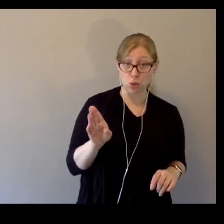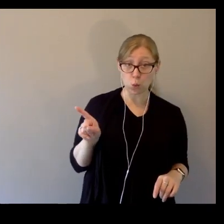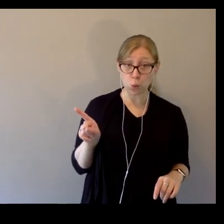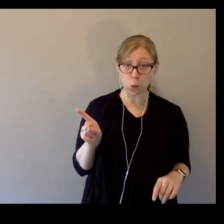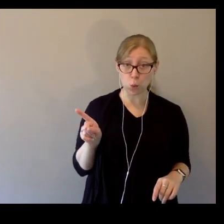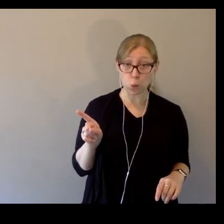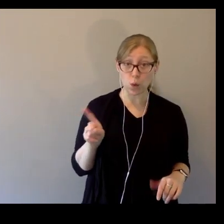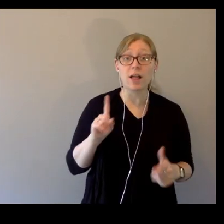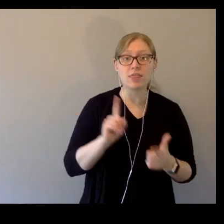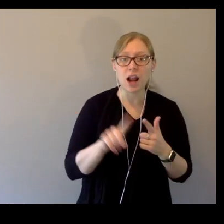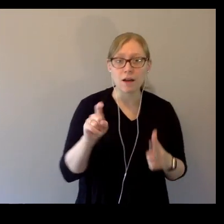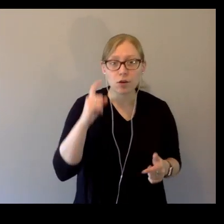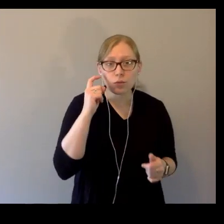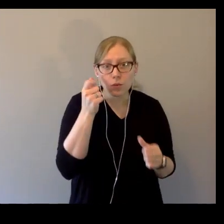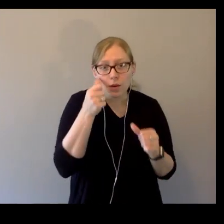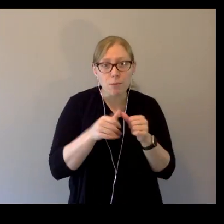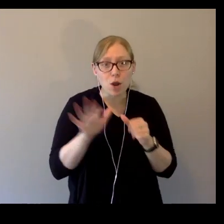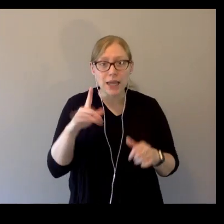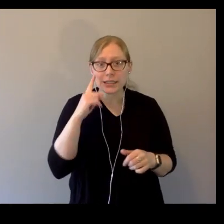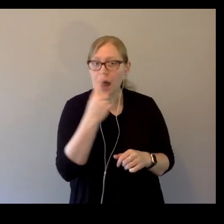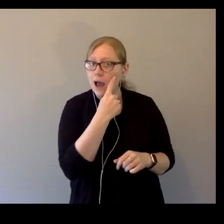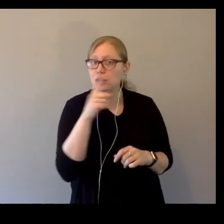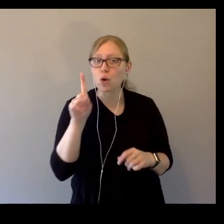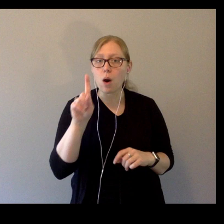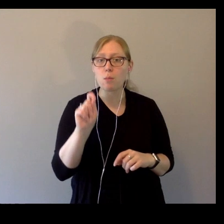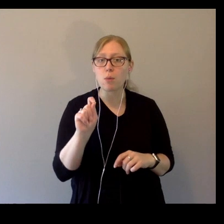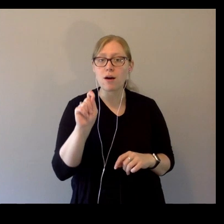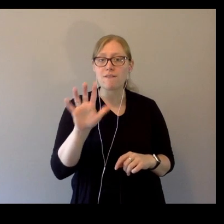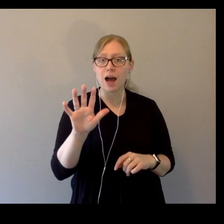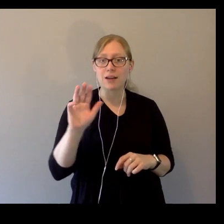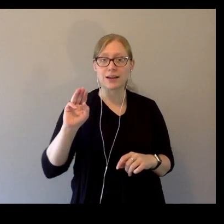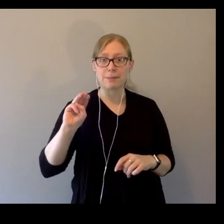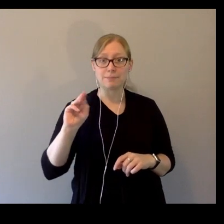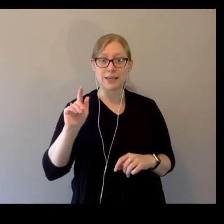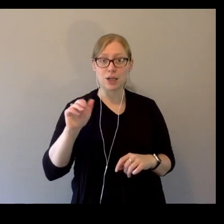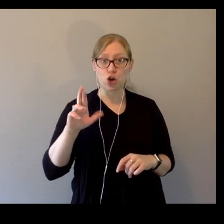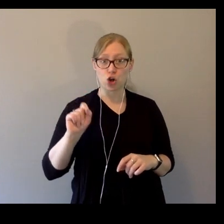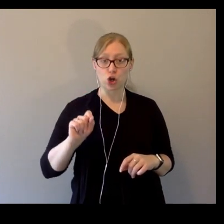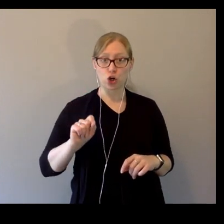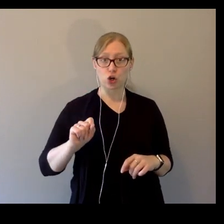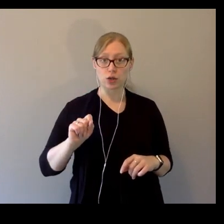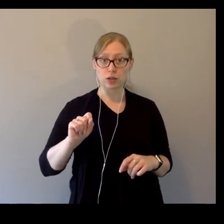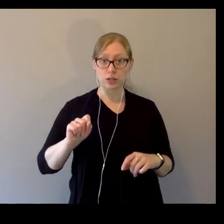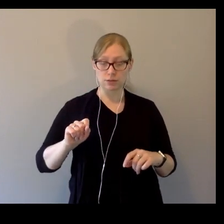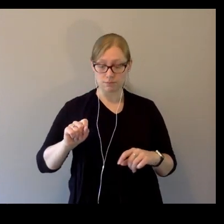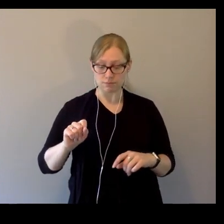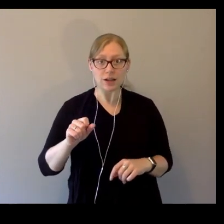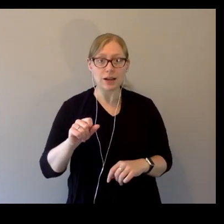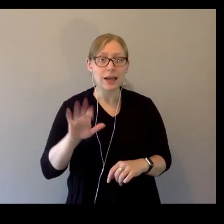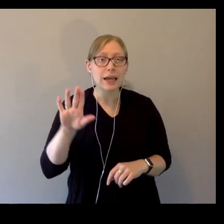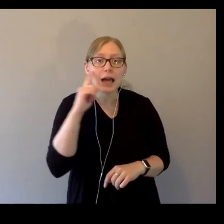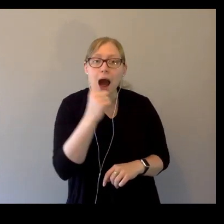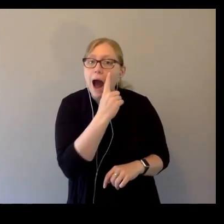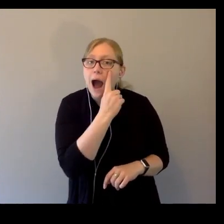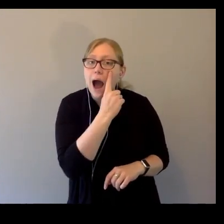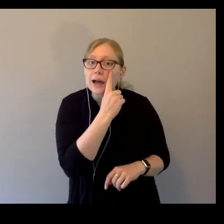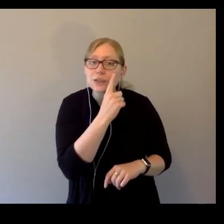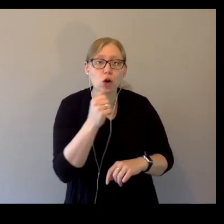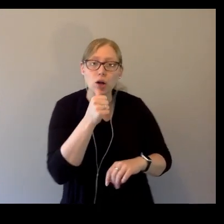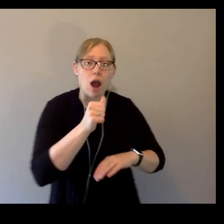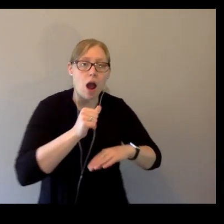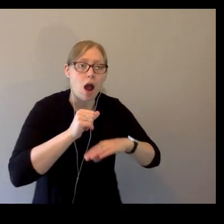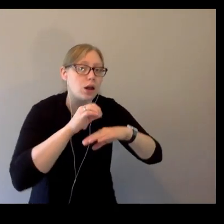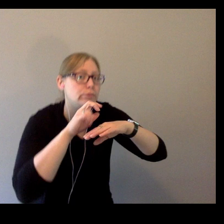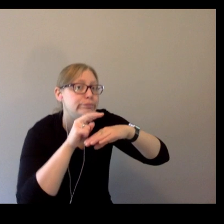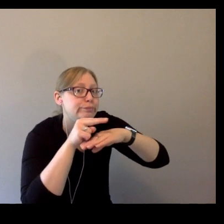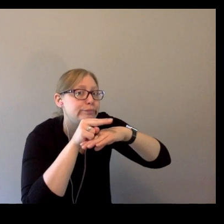the ground, so I'm going to have to add in that extra height down below here, because he's not, his head is, like I said, his head